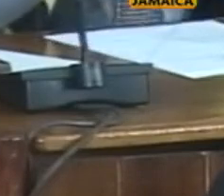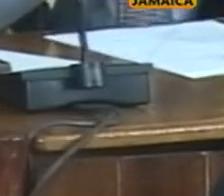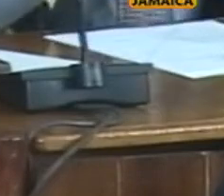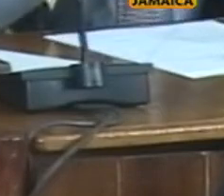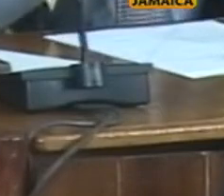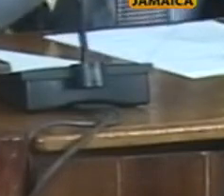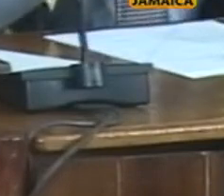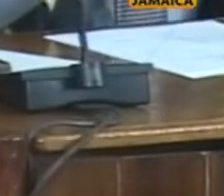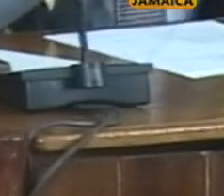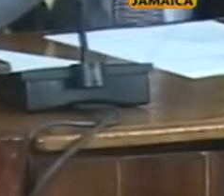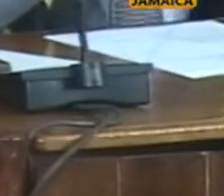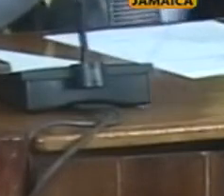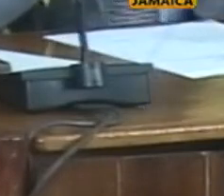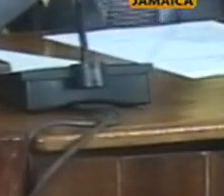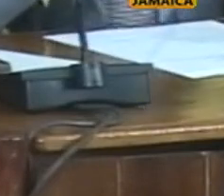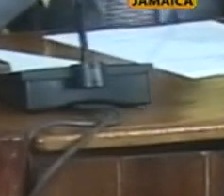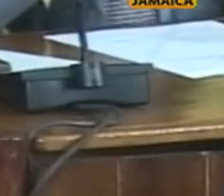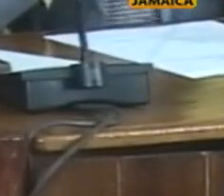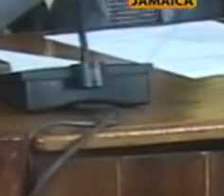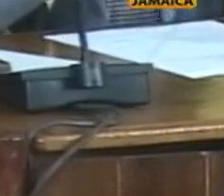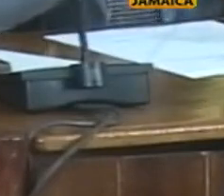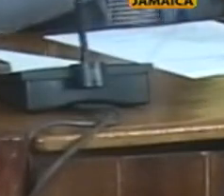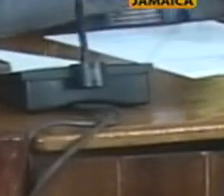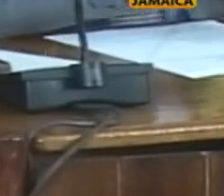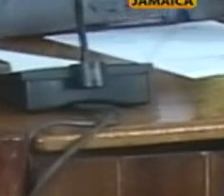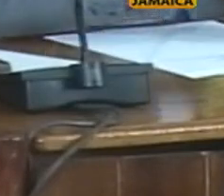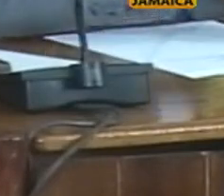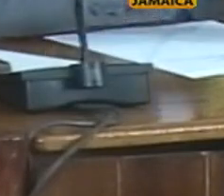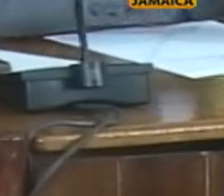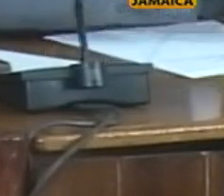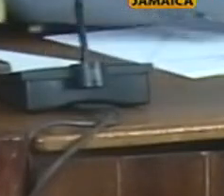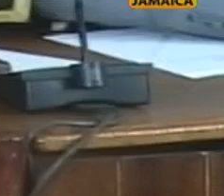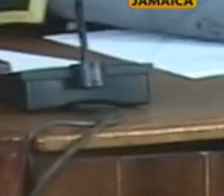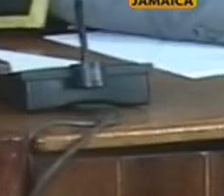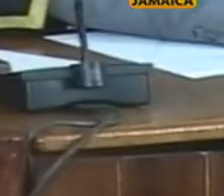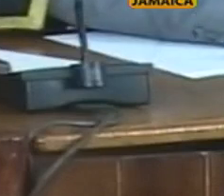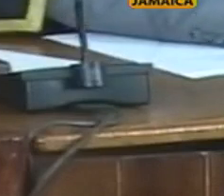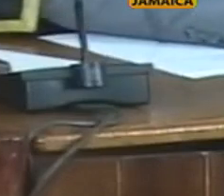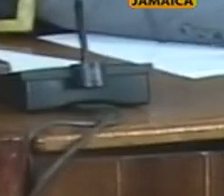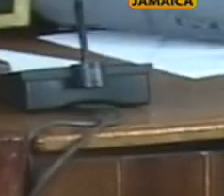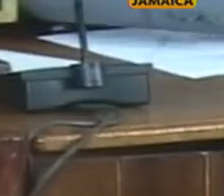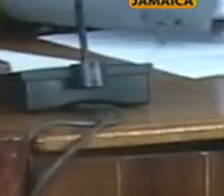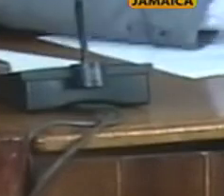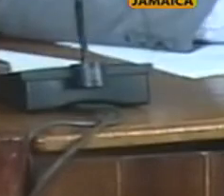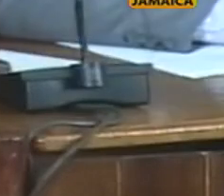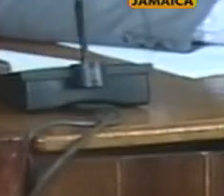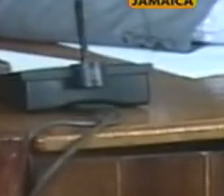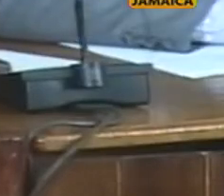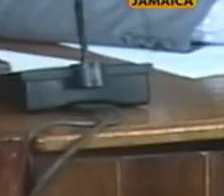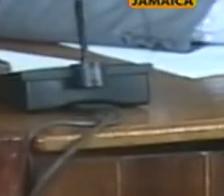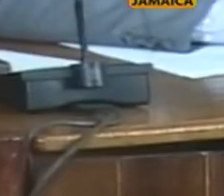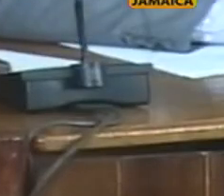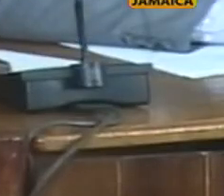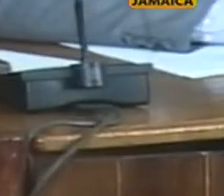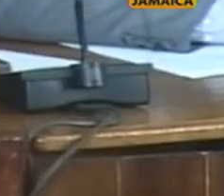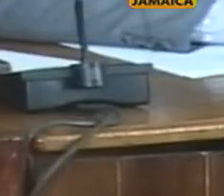Mrs. Ford? Mrs. Malahoo Ford? Mr. Spencer?